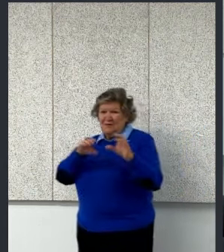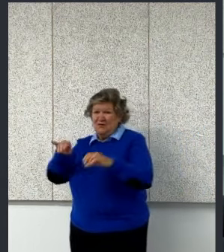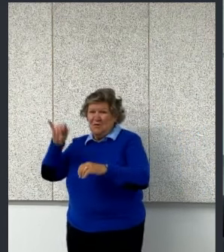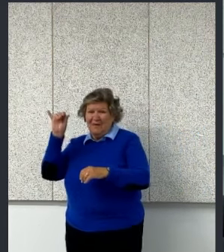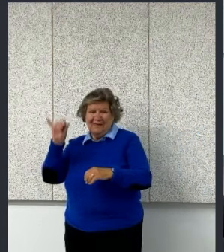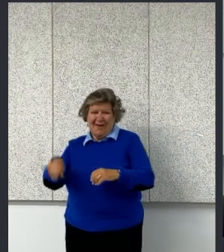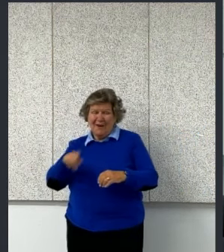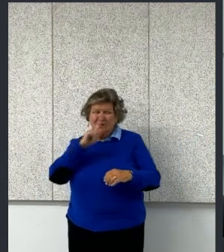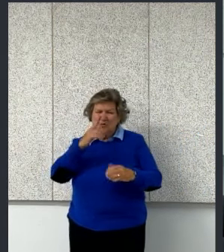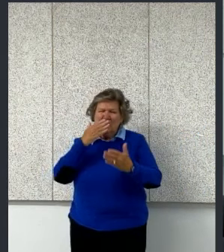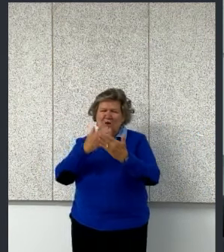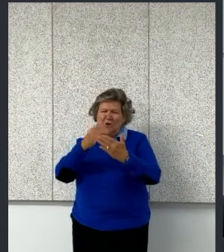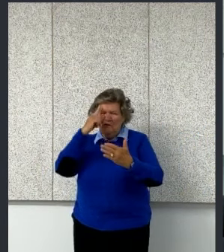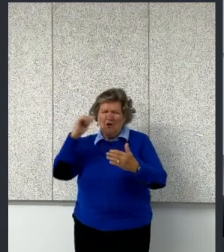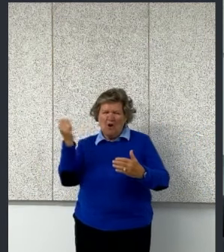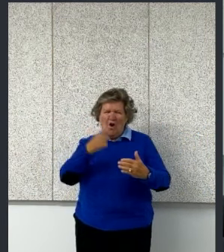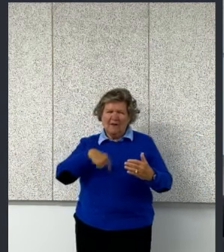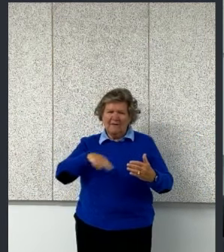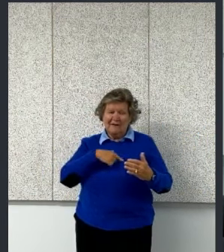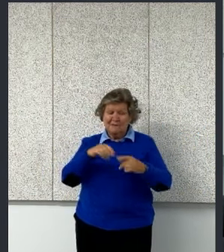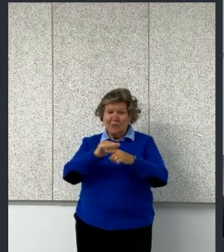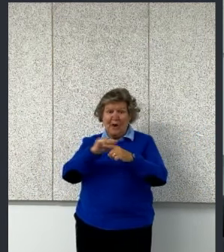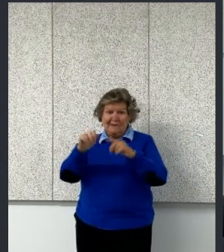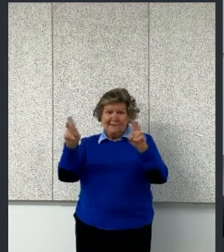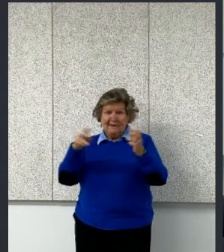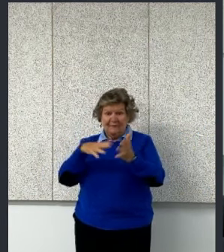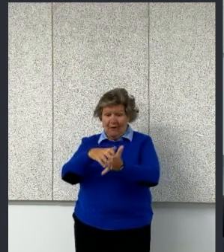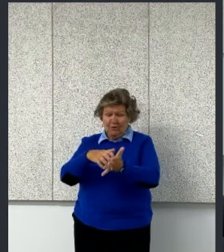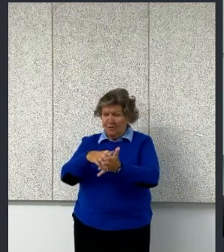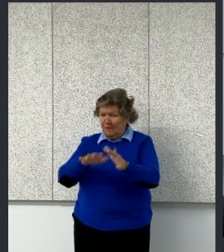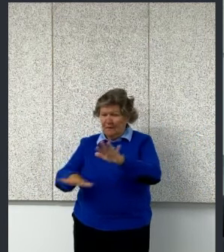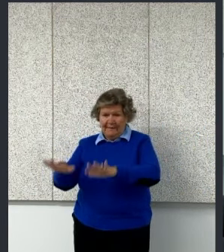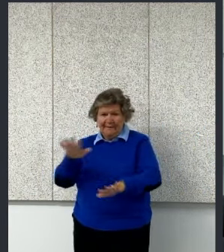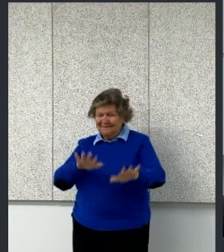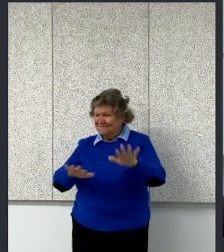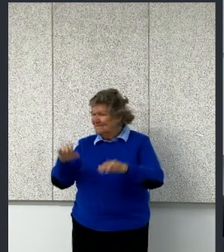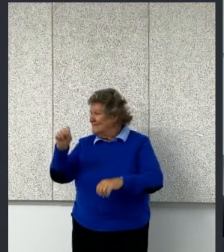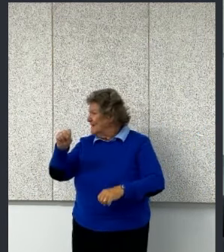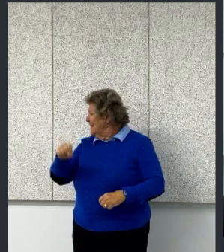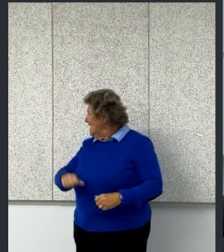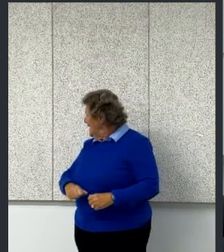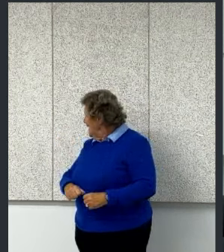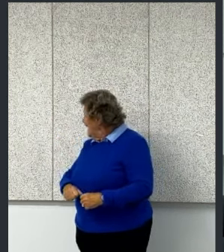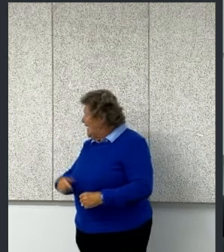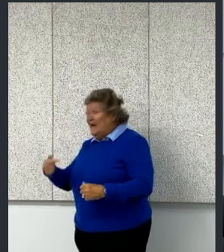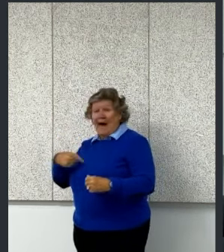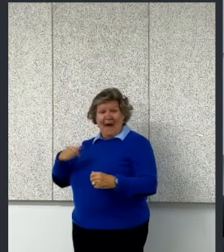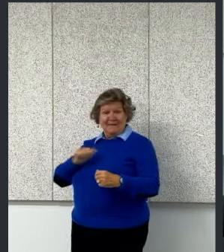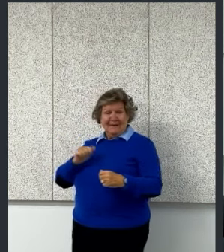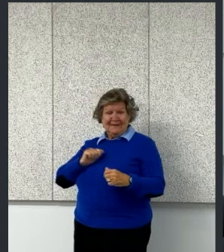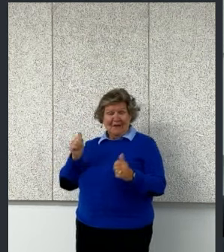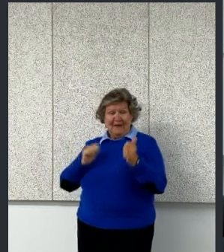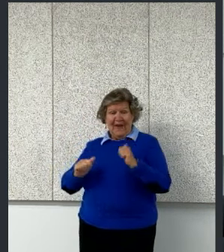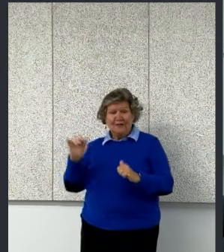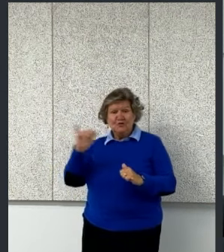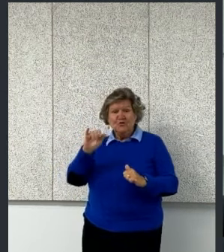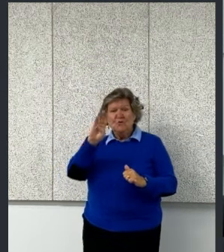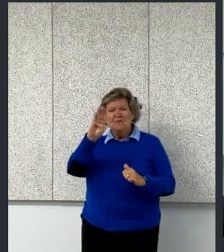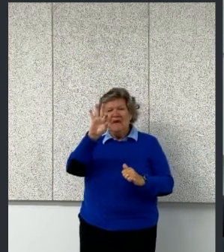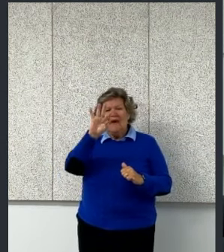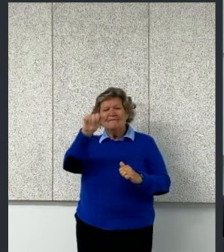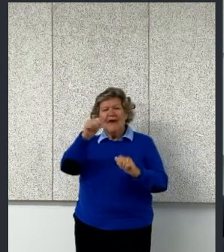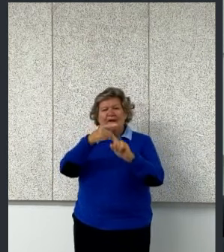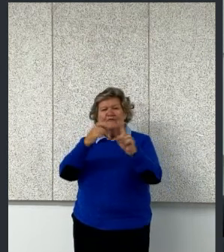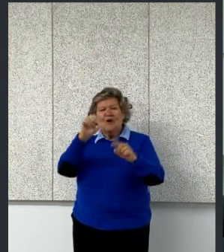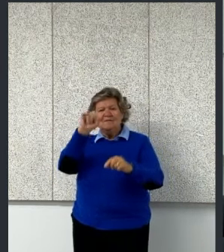Yeah. Anybody else want to share about creative expressions? Well, I was an actor too. I have a BFA from Syracuse, so